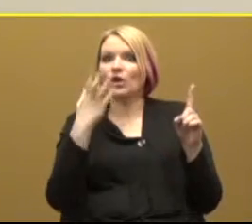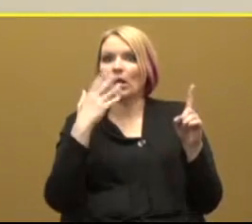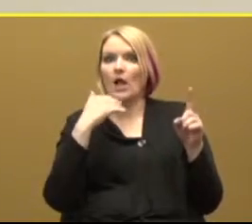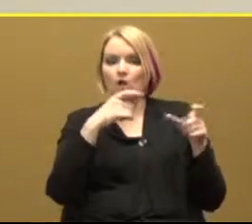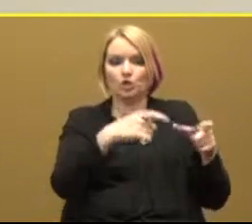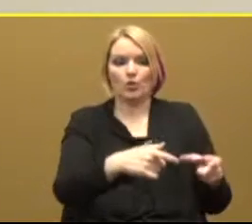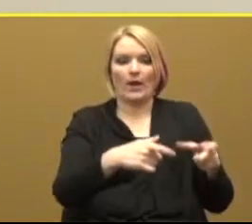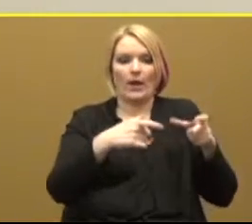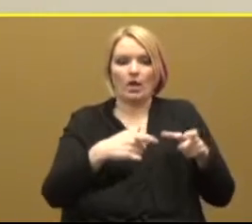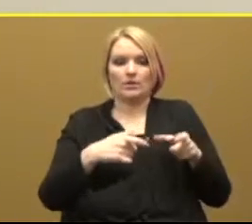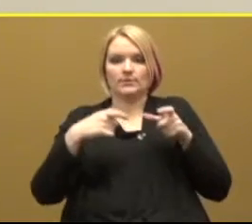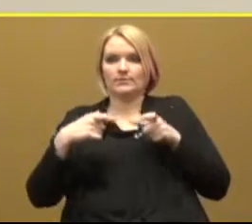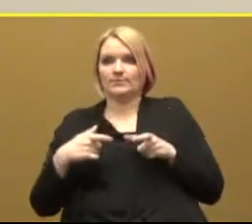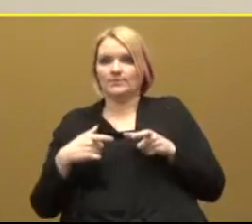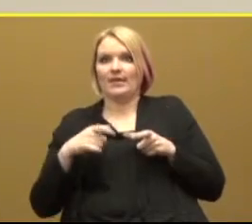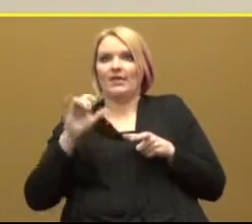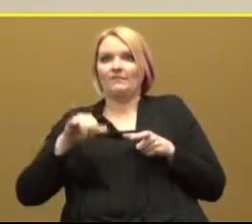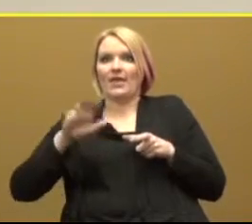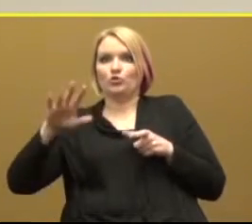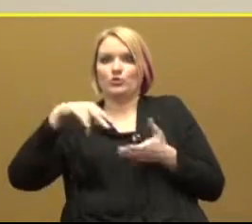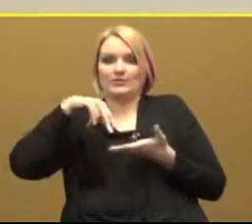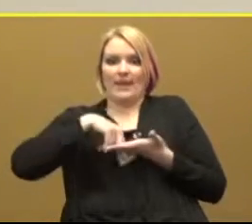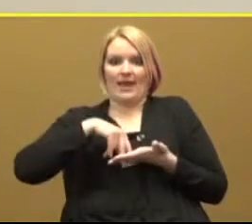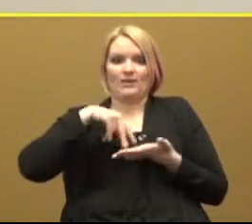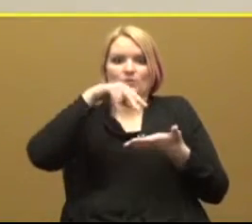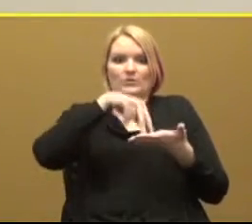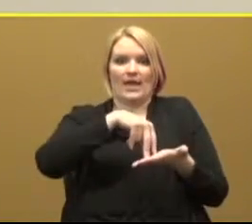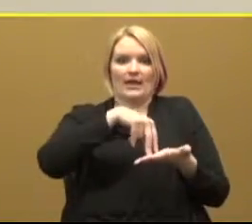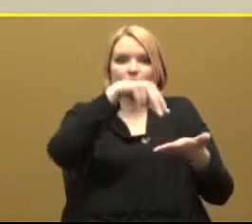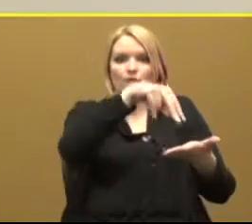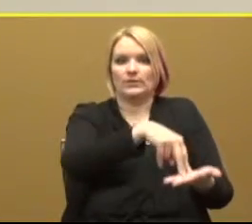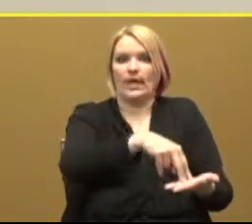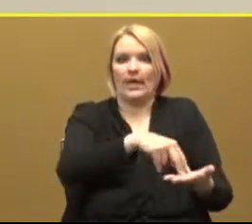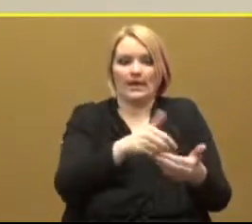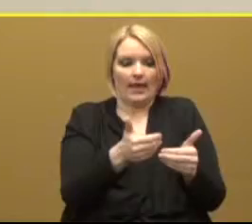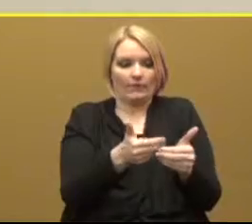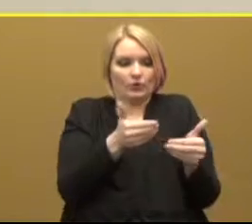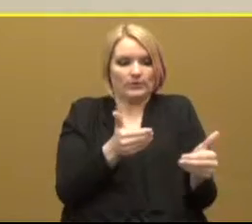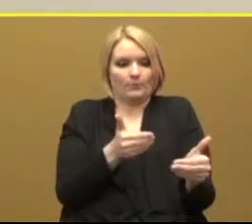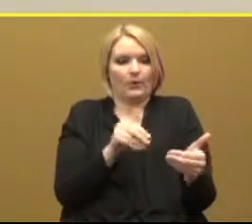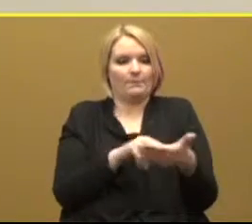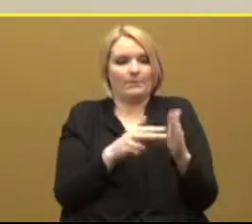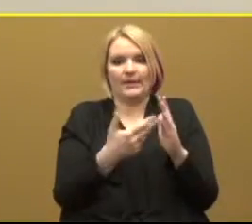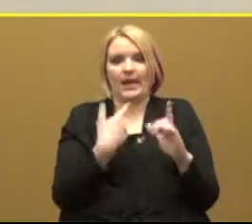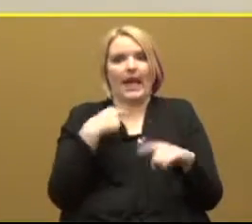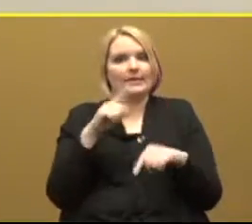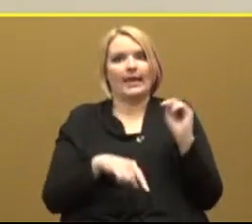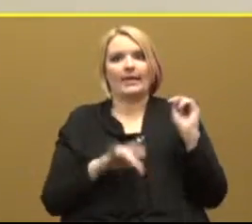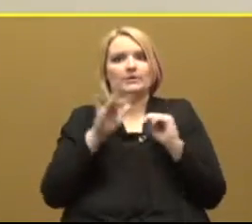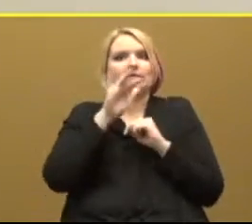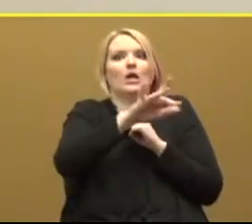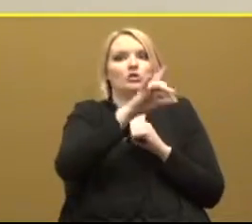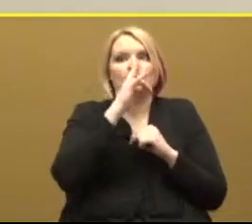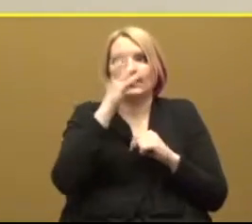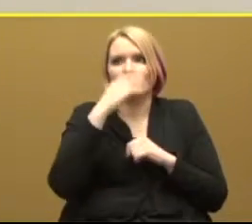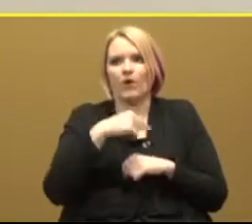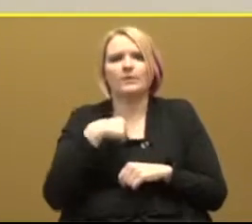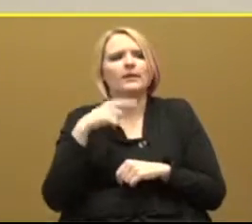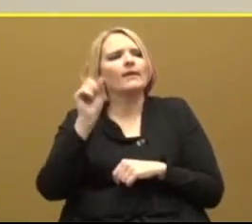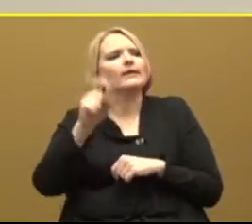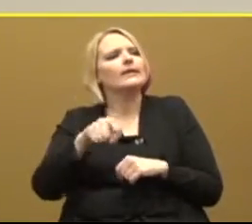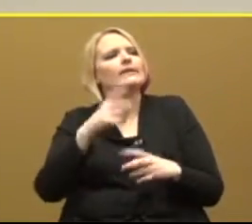squares. This is where you stand, and it's far enough away so I'm not punching the kid in front of me, right? I mean, visual